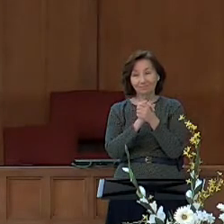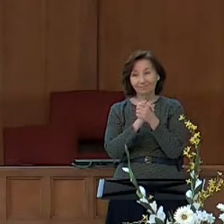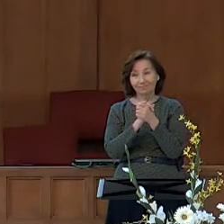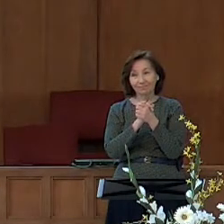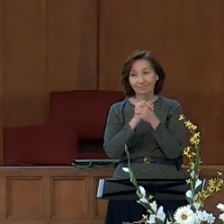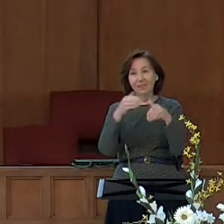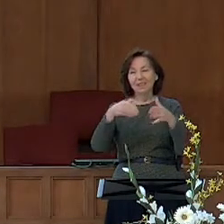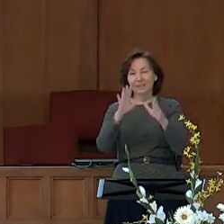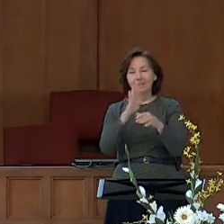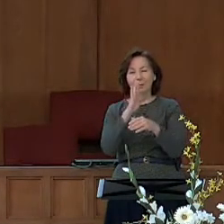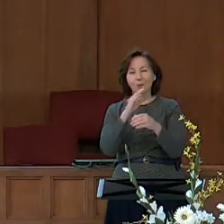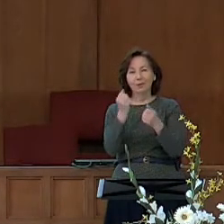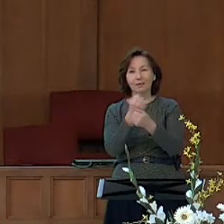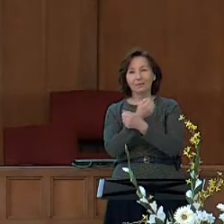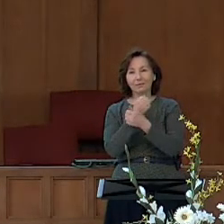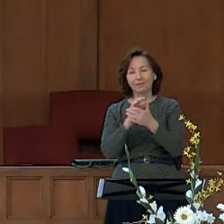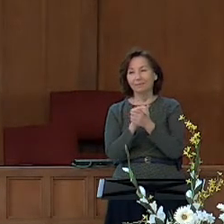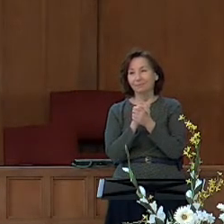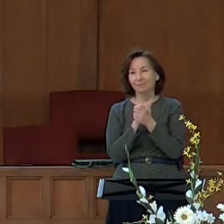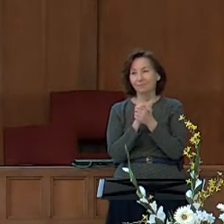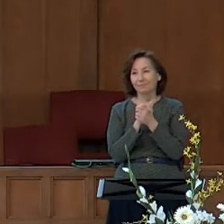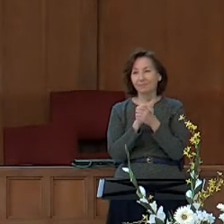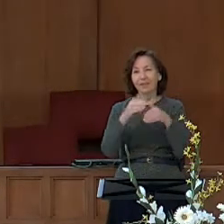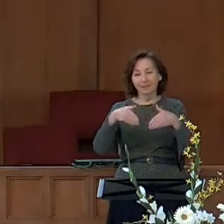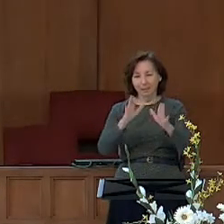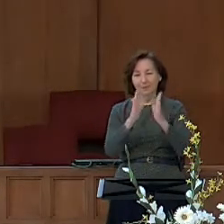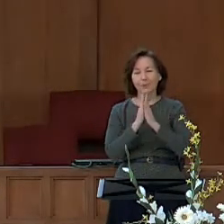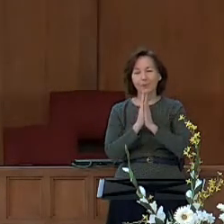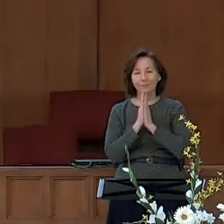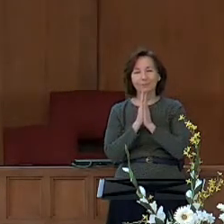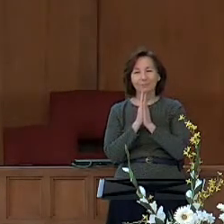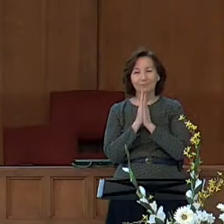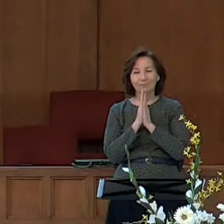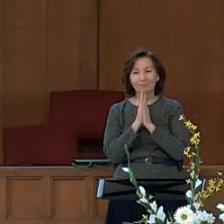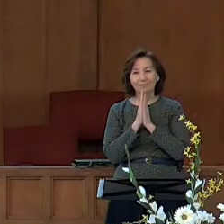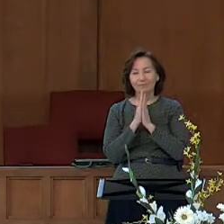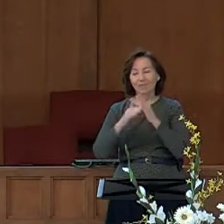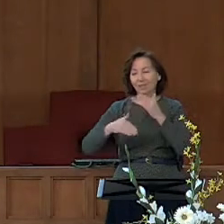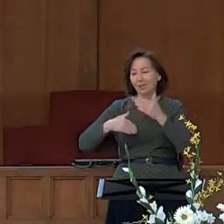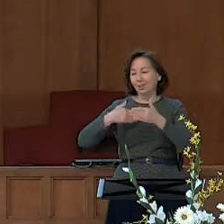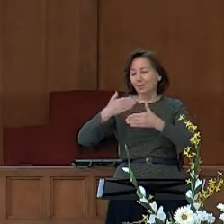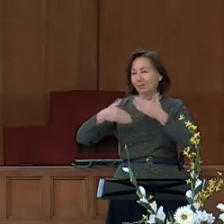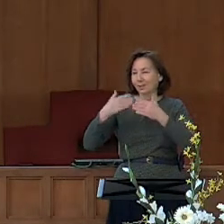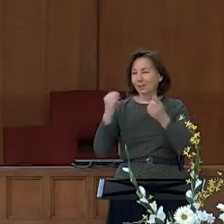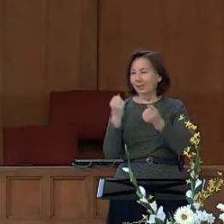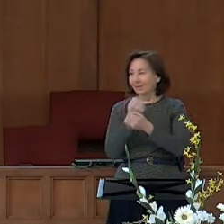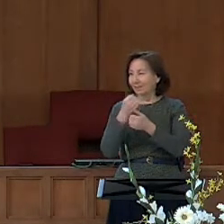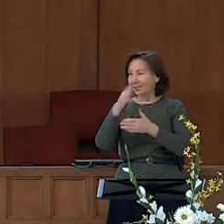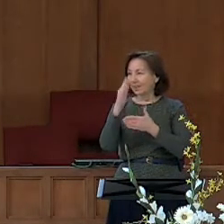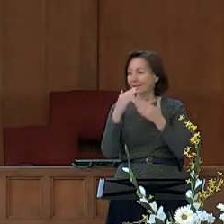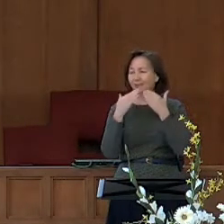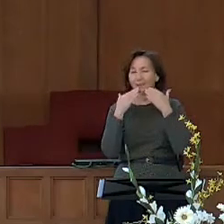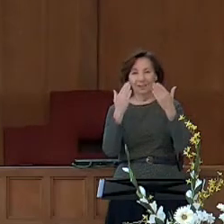Let's talk love. Let's pray. Gracious and loving God, we thank you so very much.